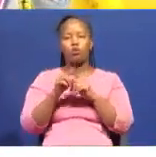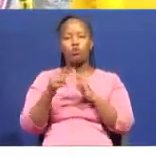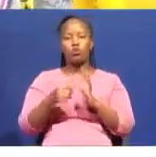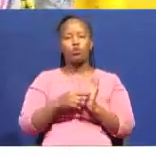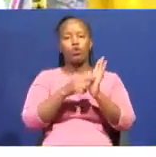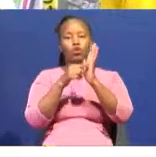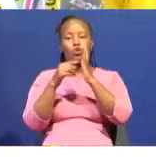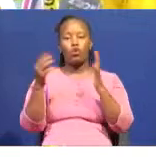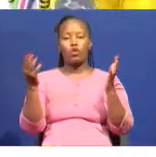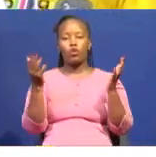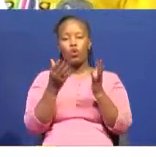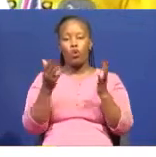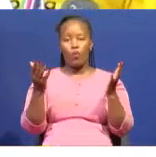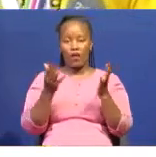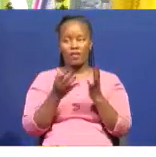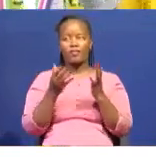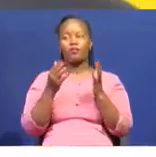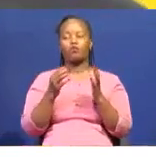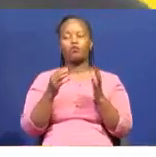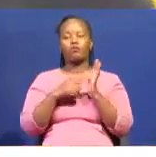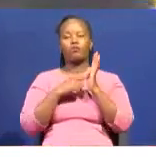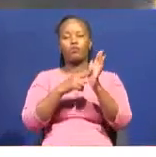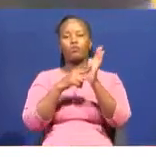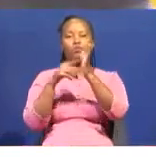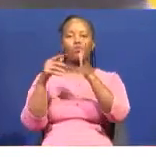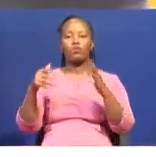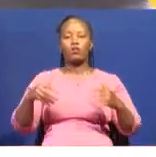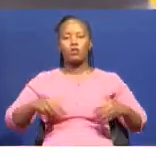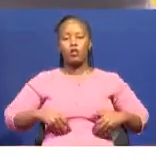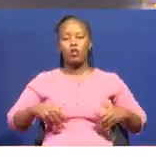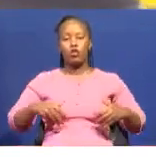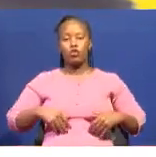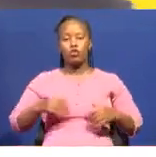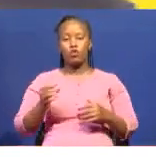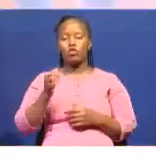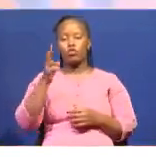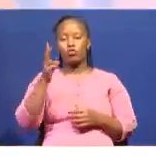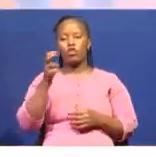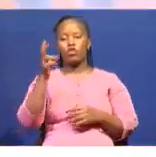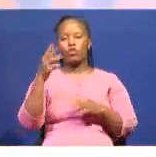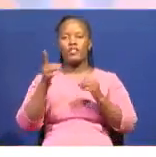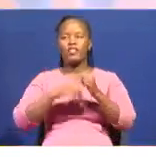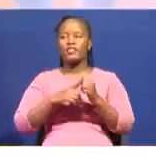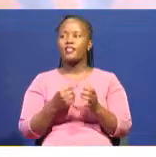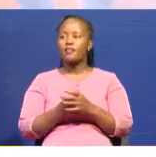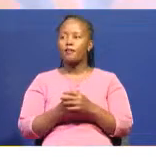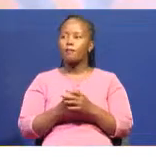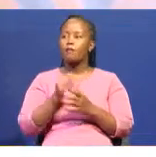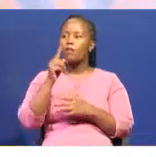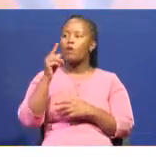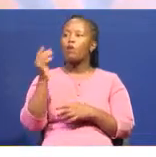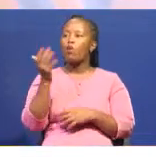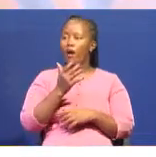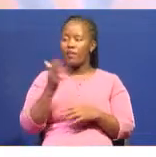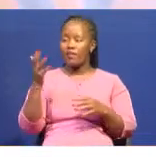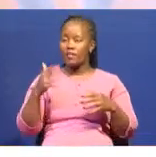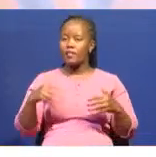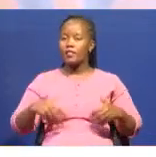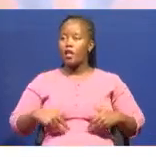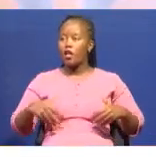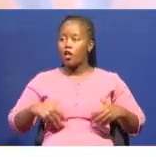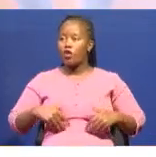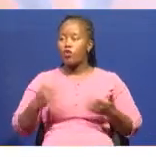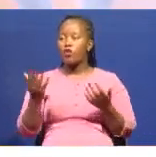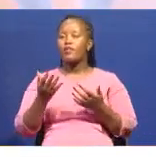Youth Scientist and Technology Exhibition in Dublin in 2026. I think one thing that the youth are really crying for is